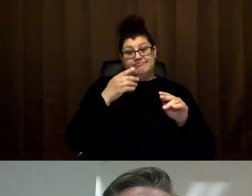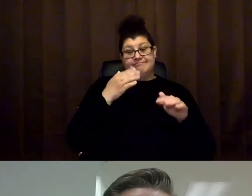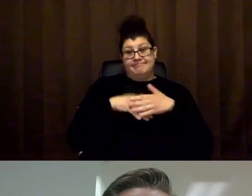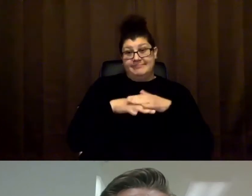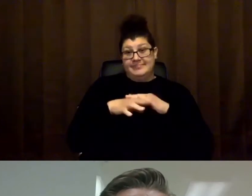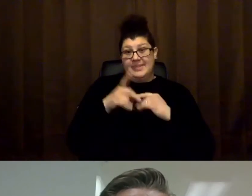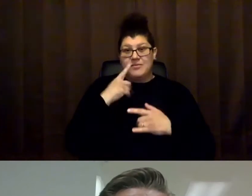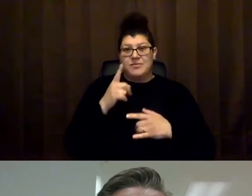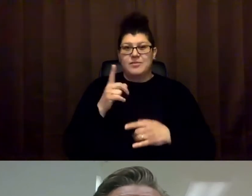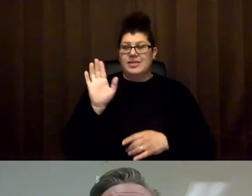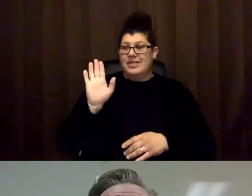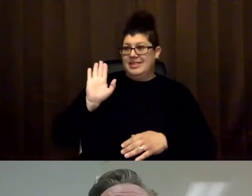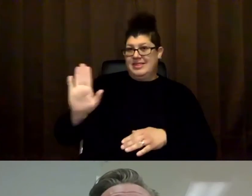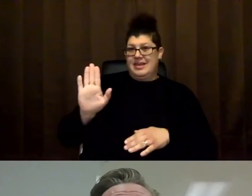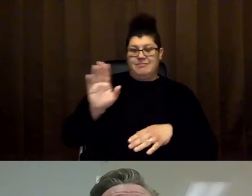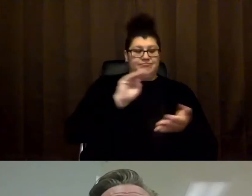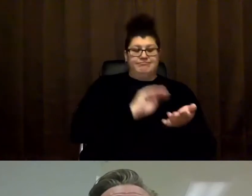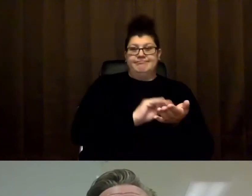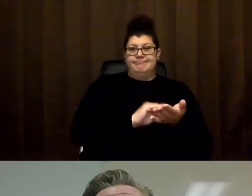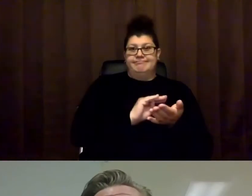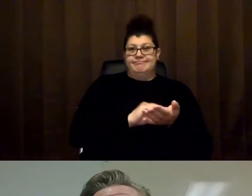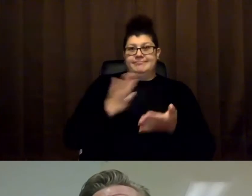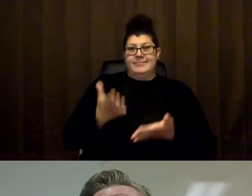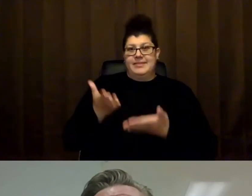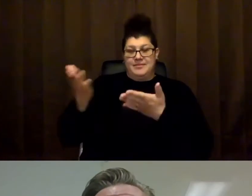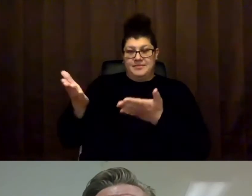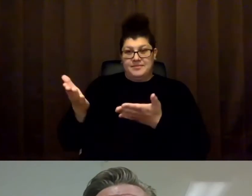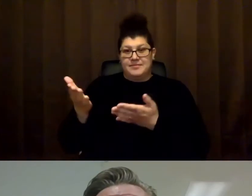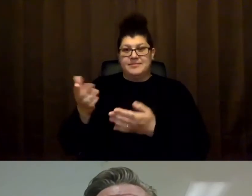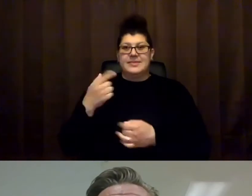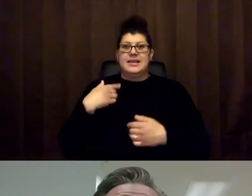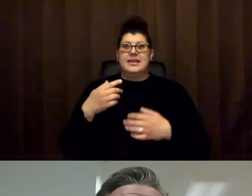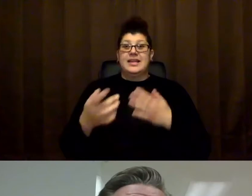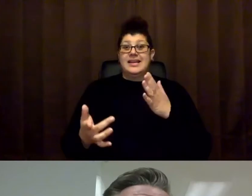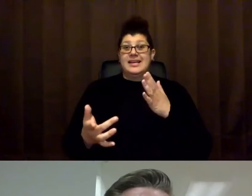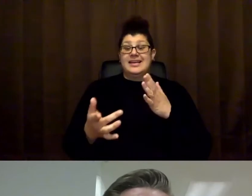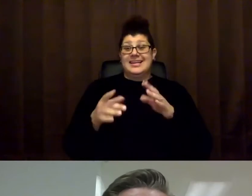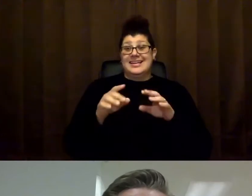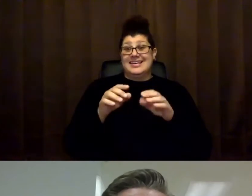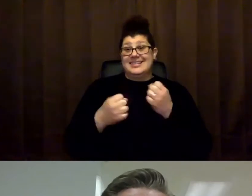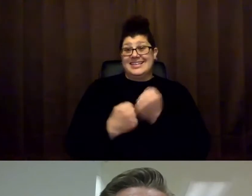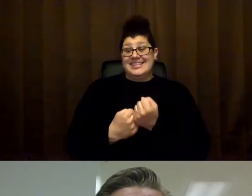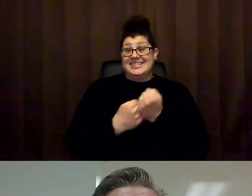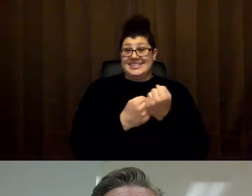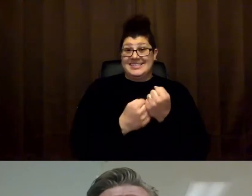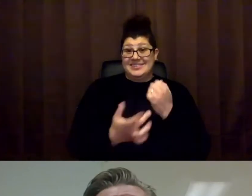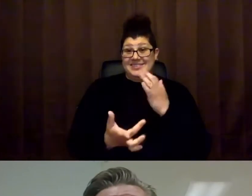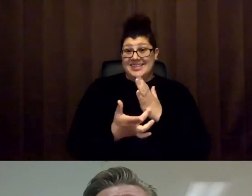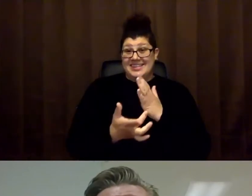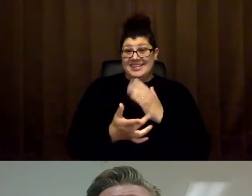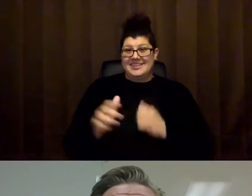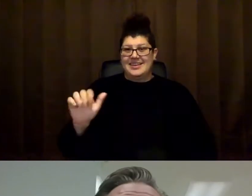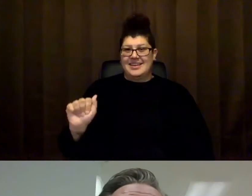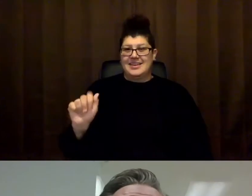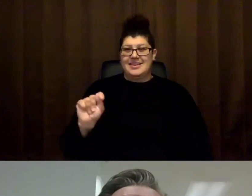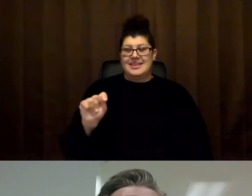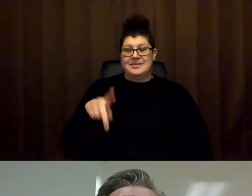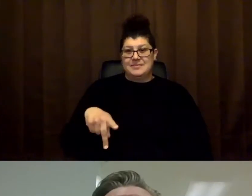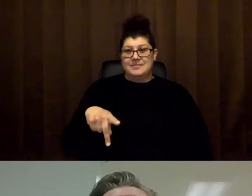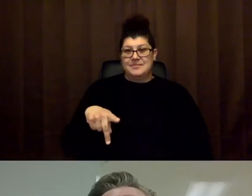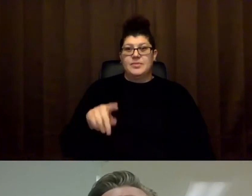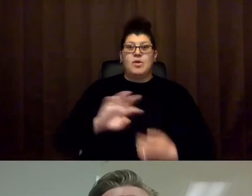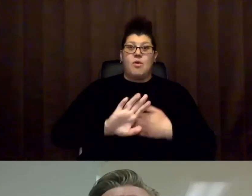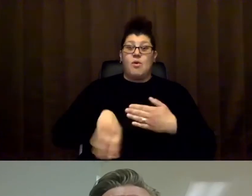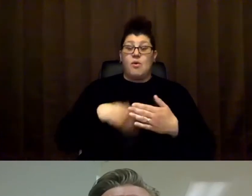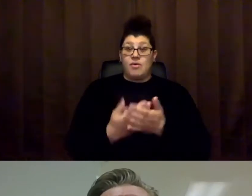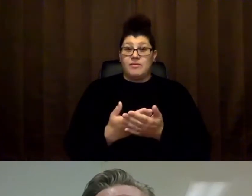by their physician. It all starts with our assistive technology providers, or what the industry refers to as ATPs. All of our ATPs